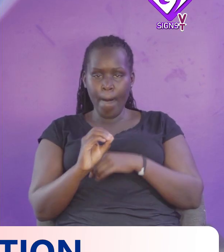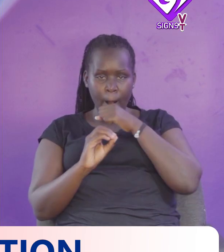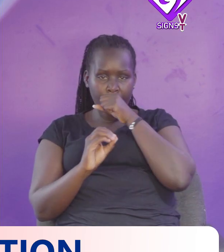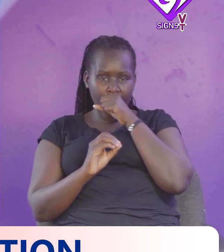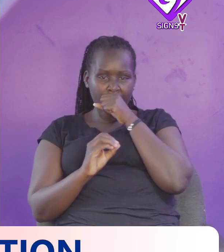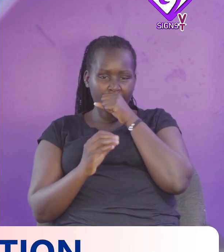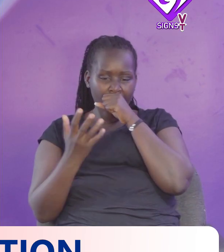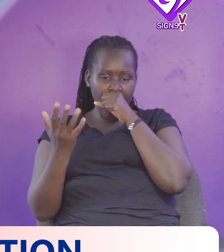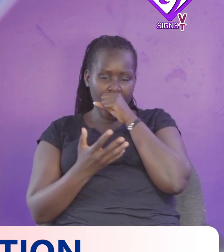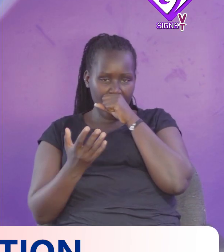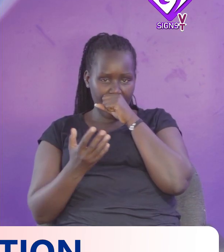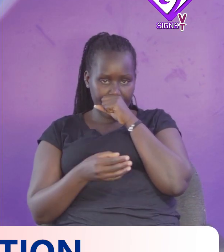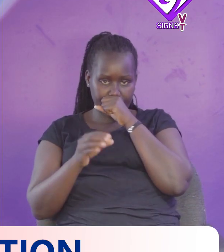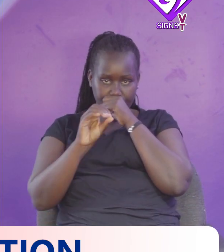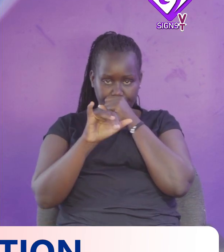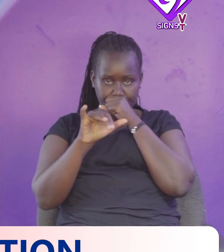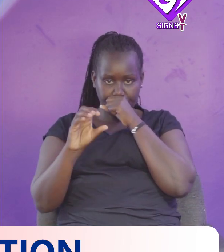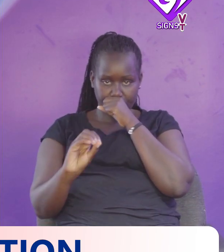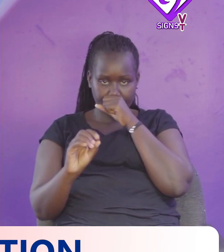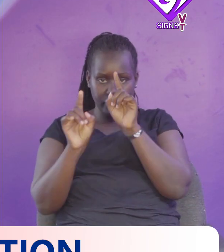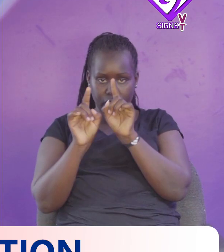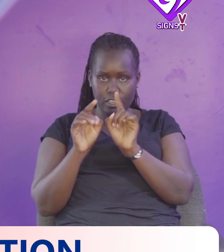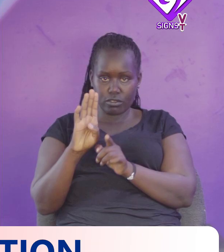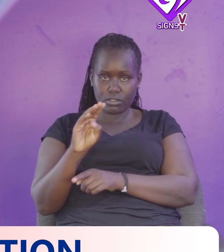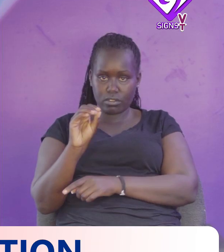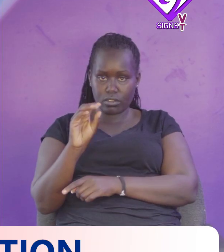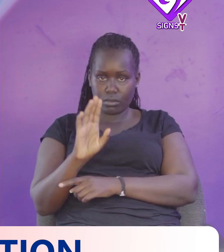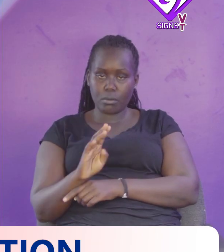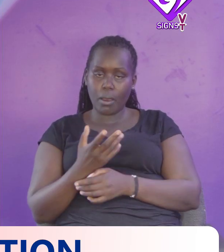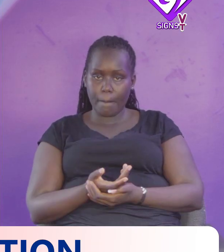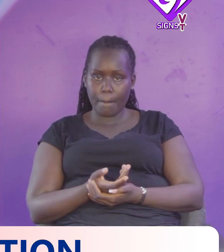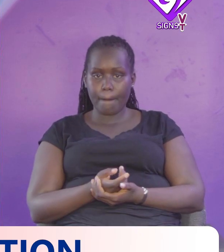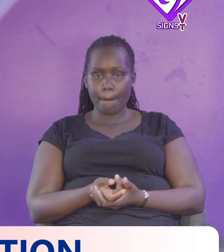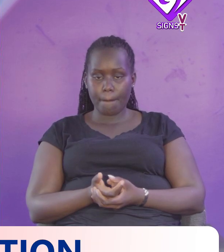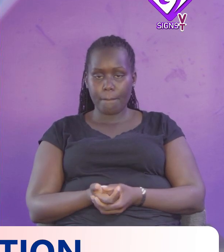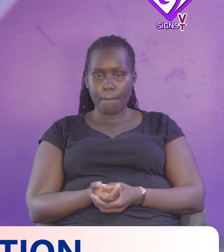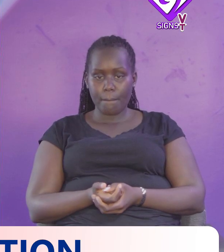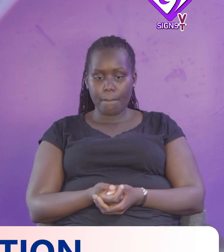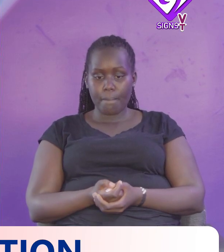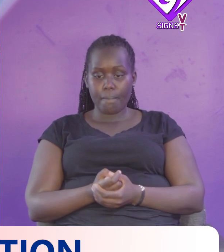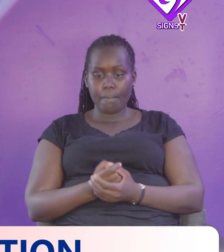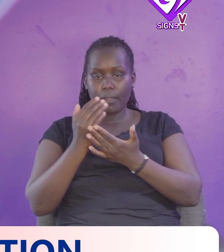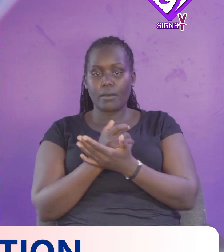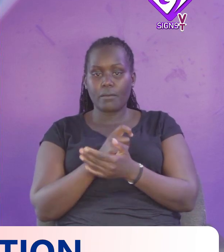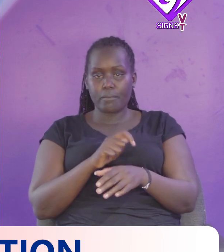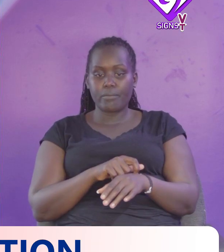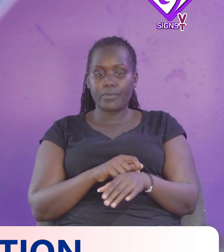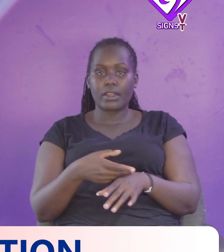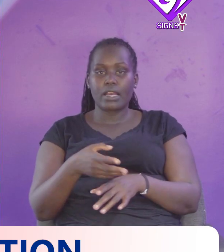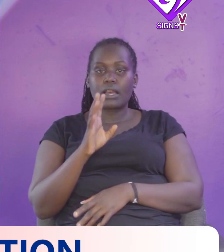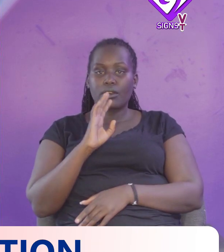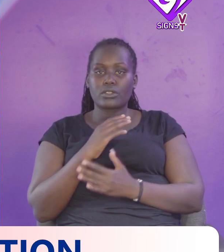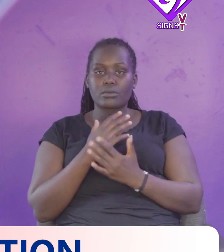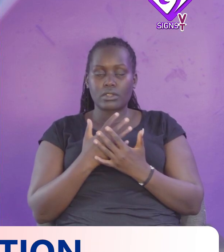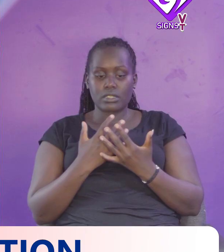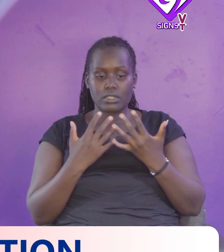is Nicholas and Bombujagi? Mr. Jonah, yeah. Sometimes when you talk about the things that human